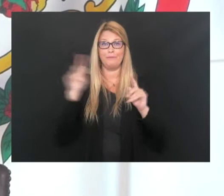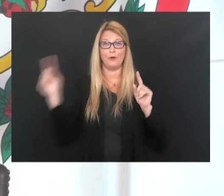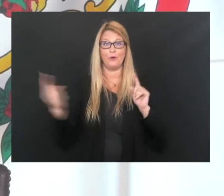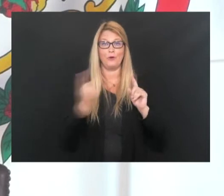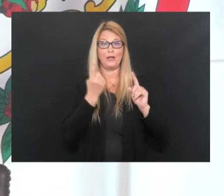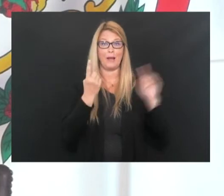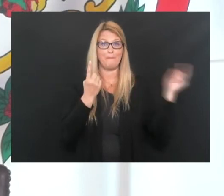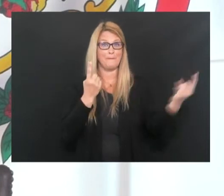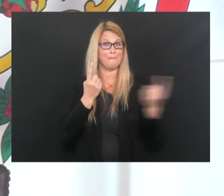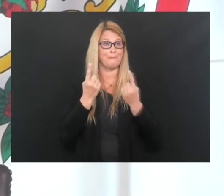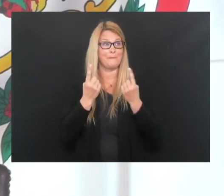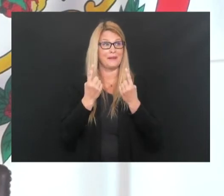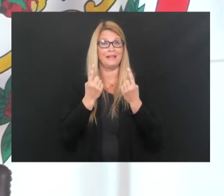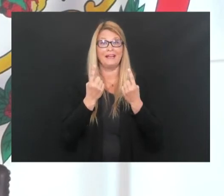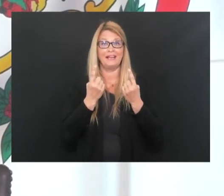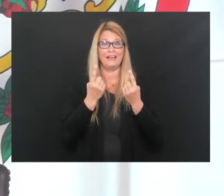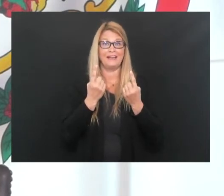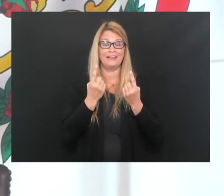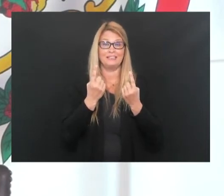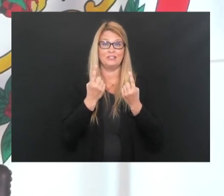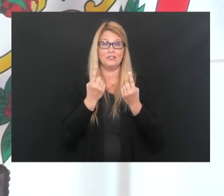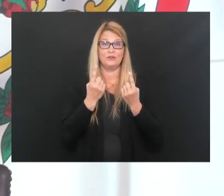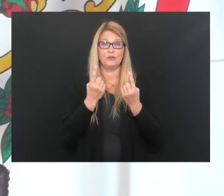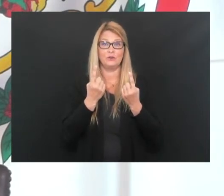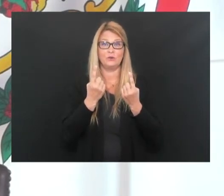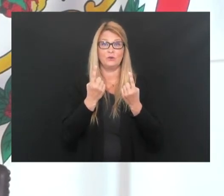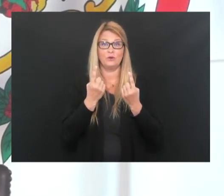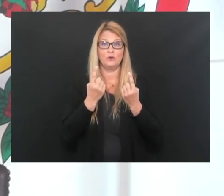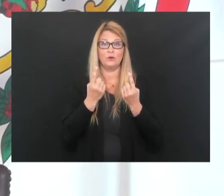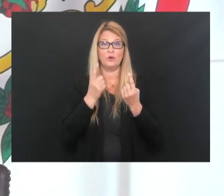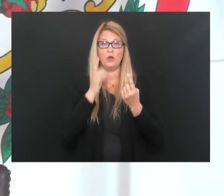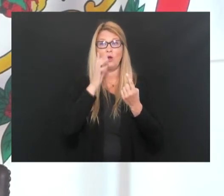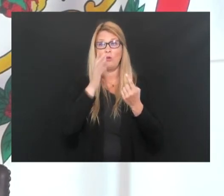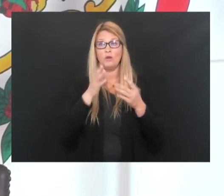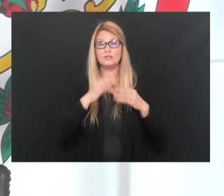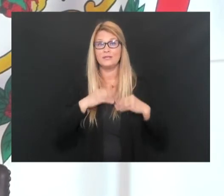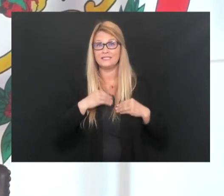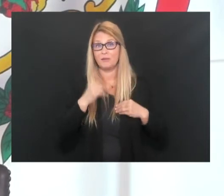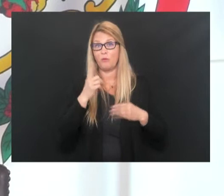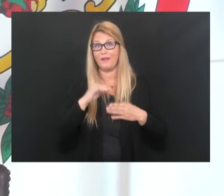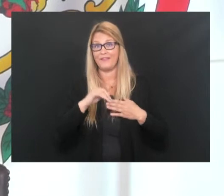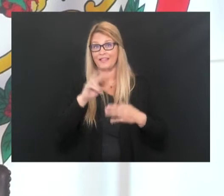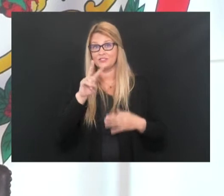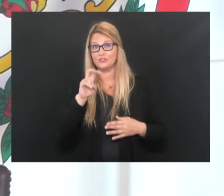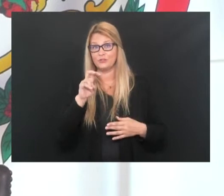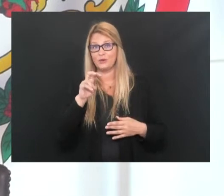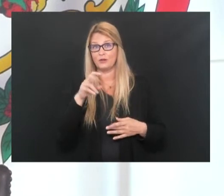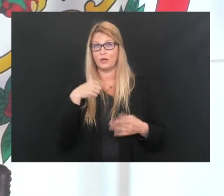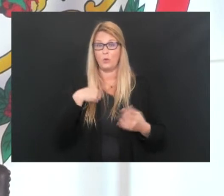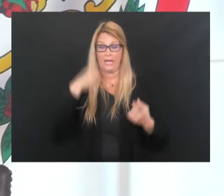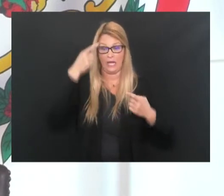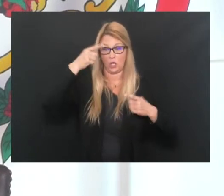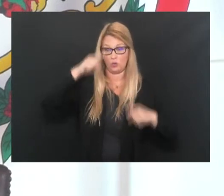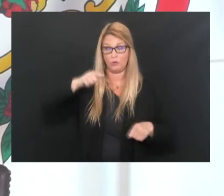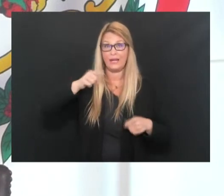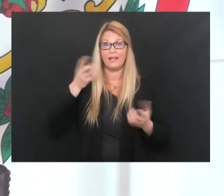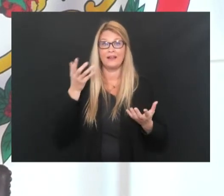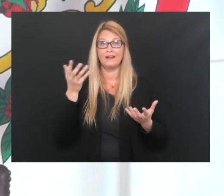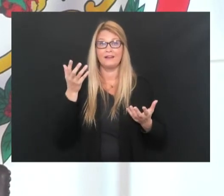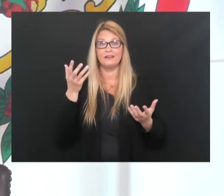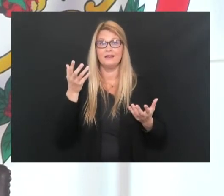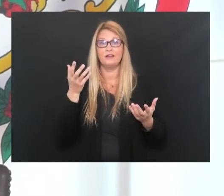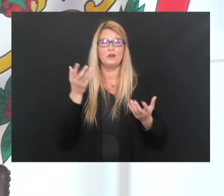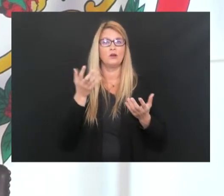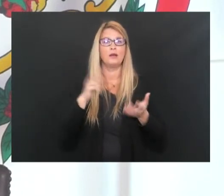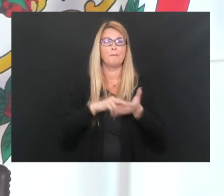may be and say, would you take 1,200? And we settle, and then we